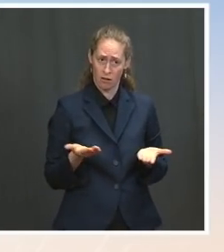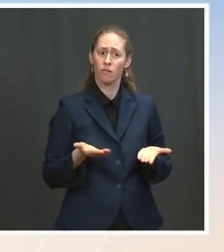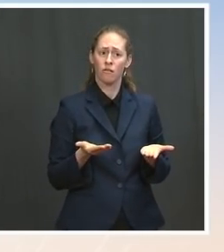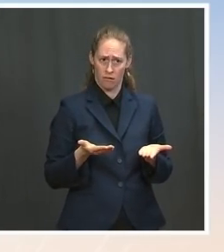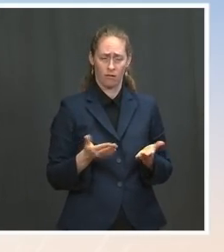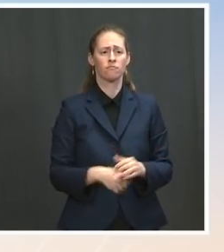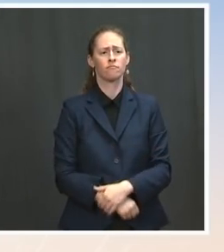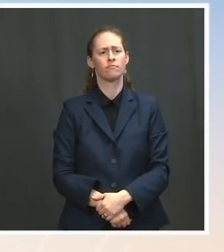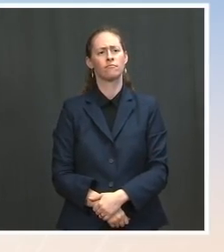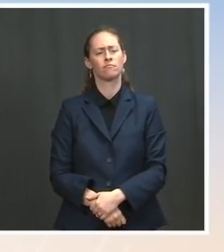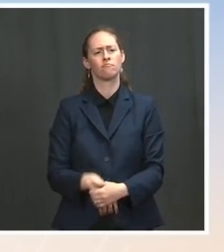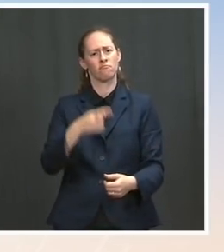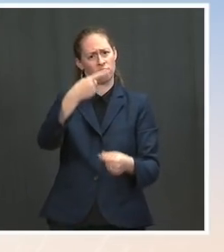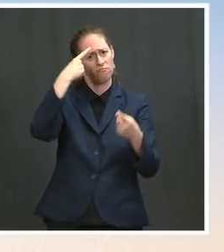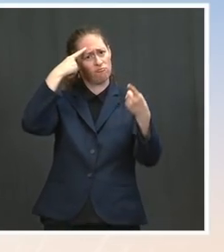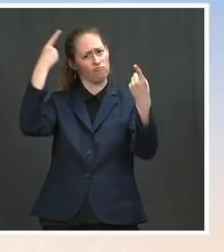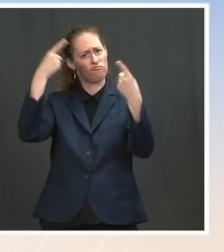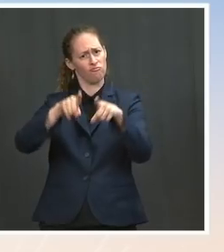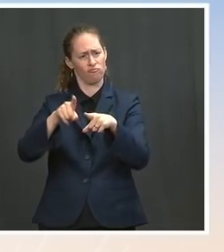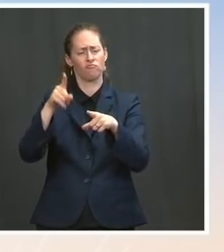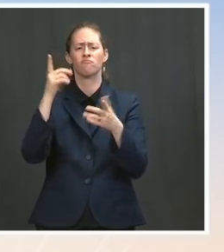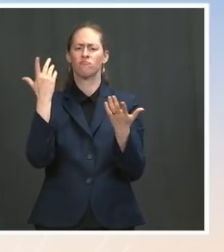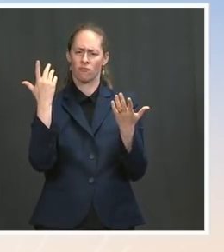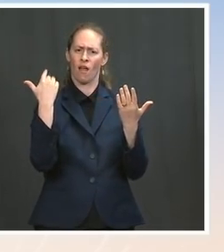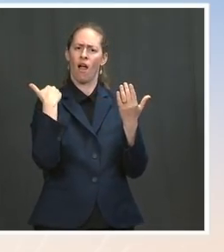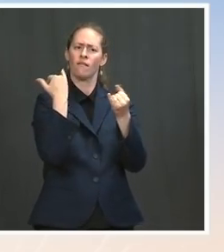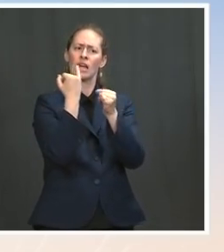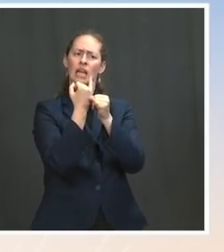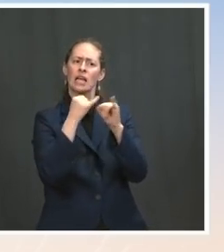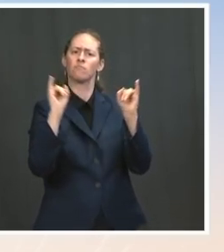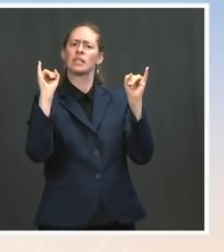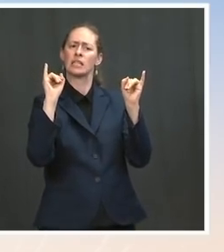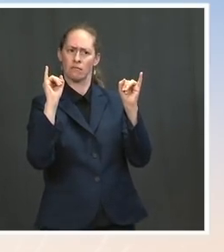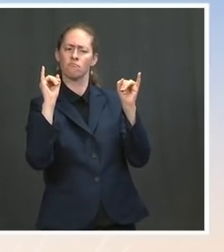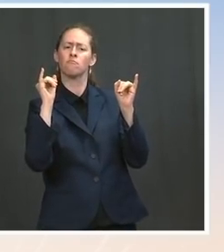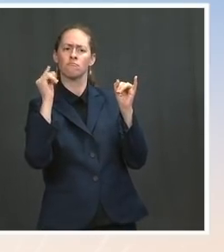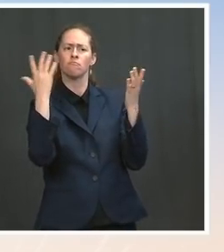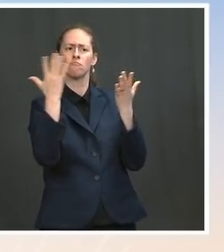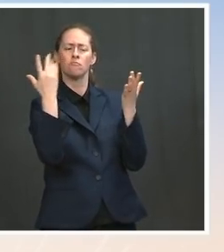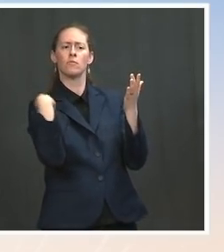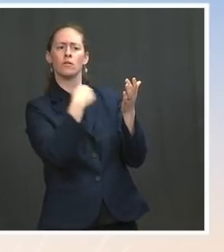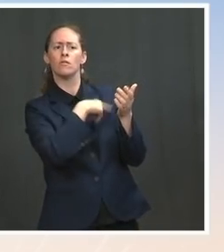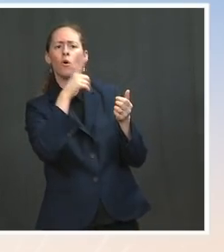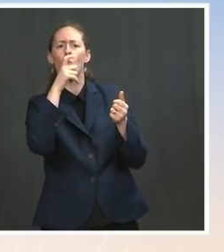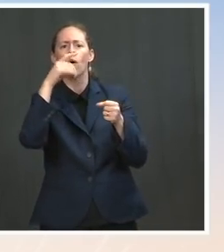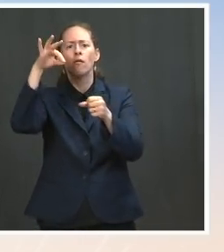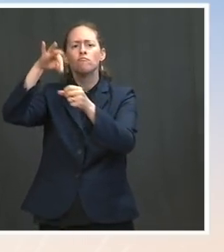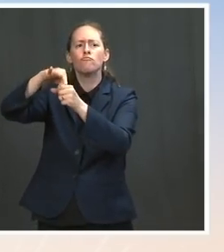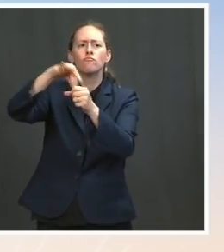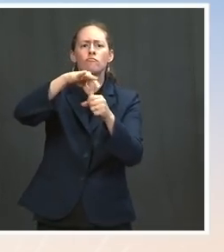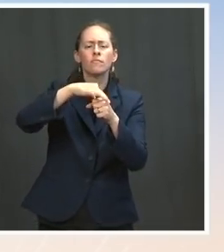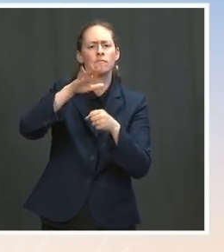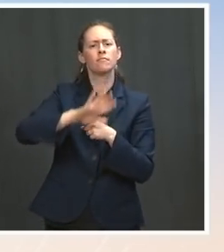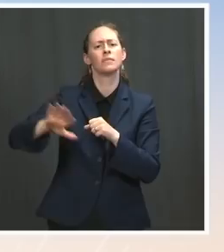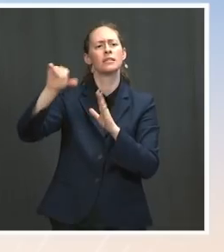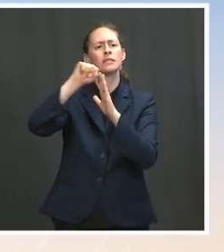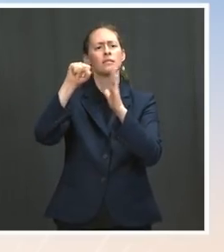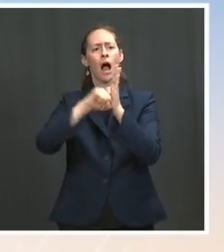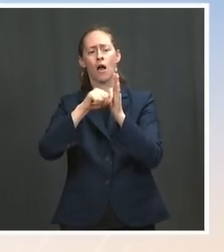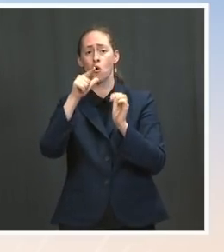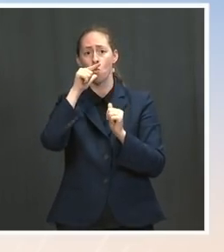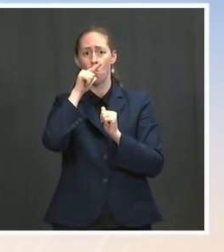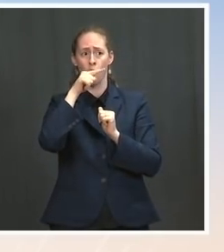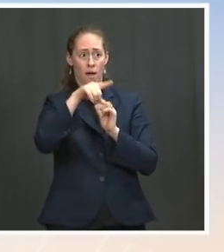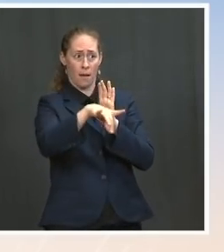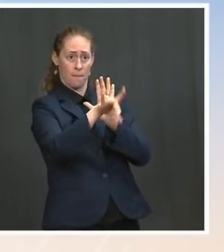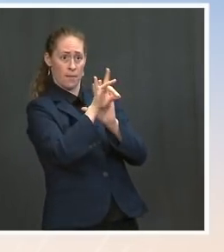both proud of. They both vote for and represent the people in the states that and all the people who elected them to represent